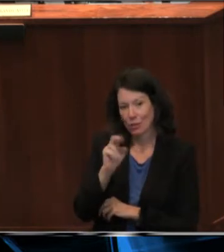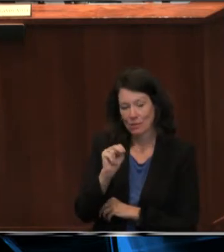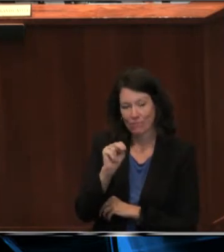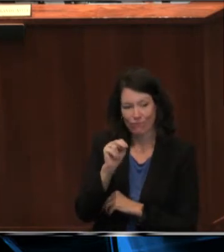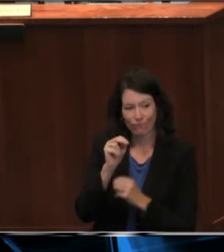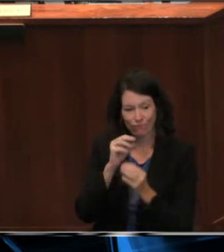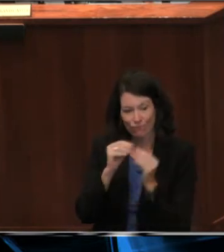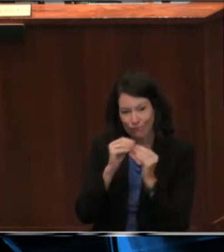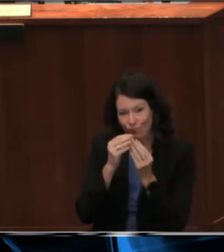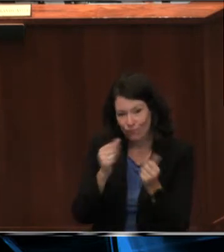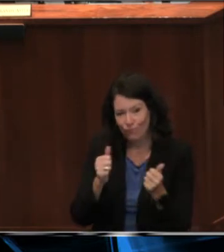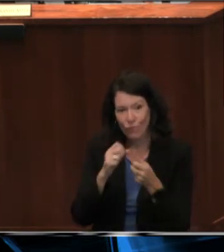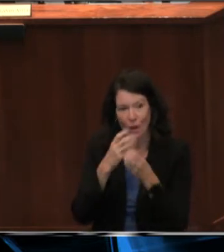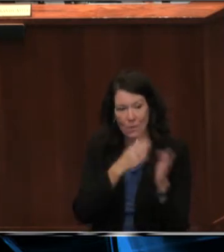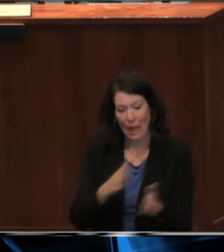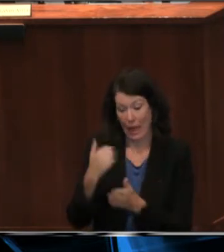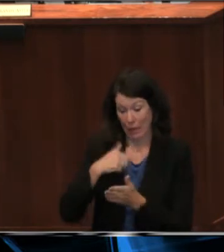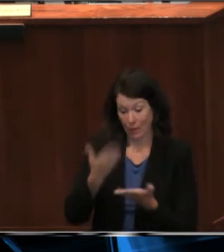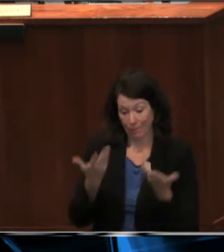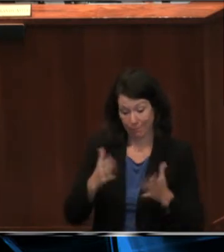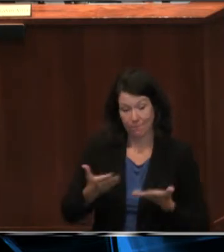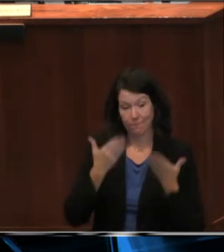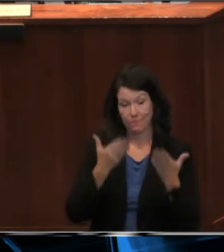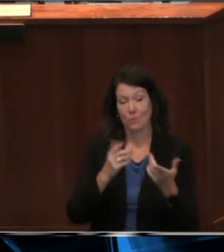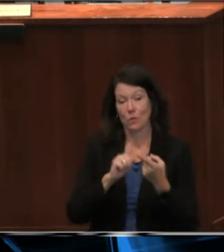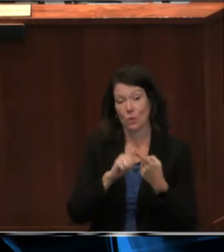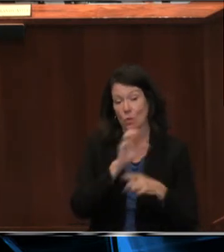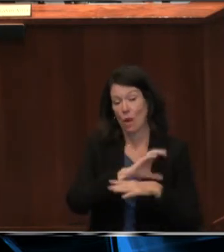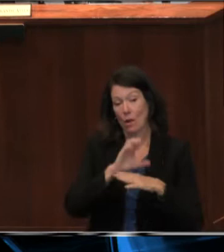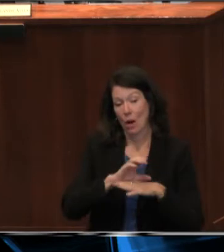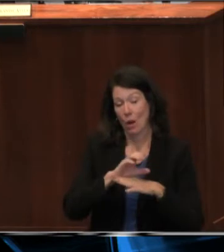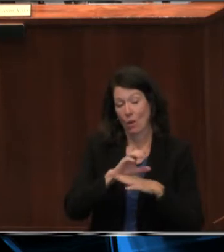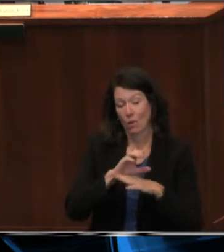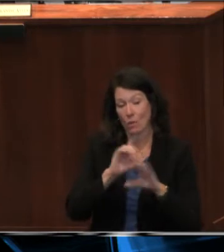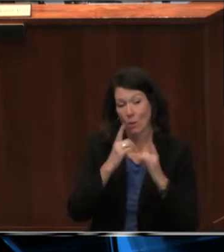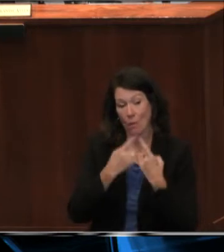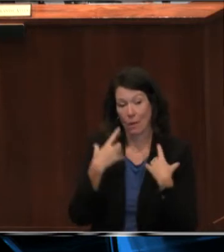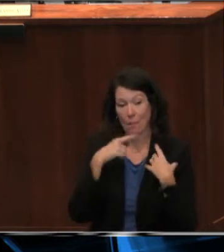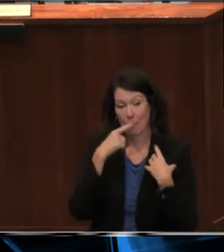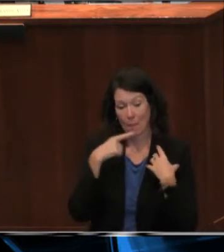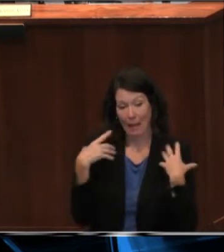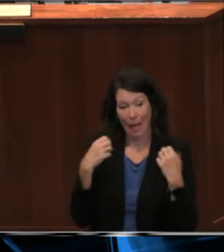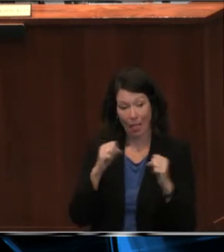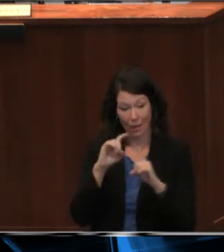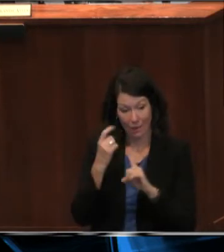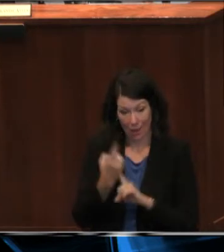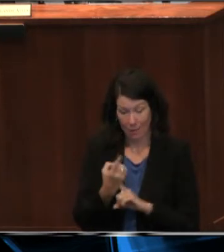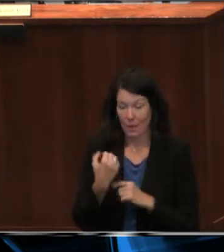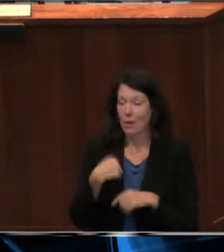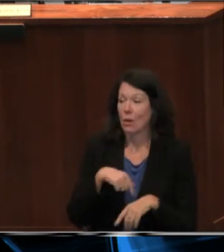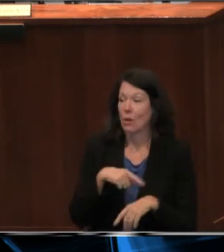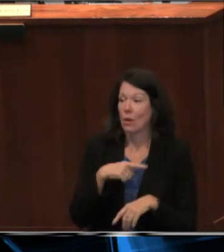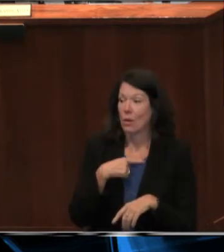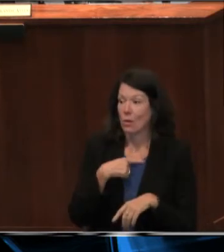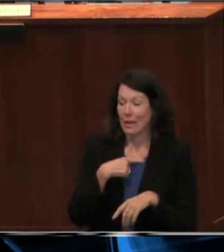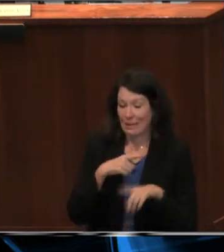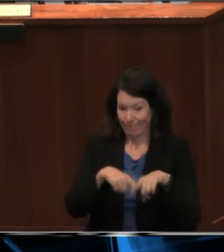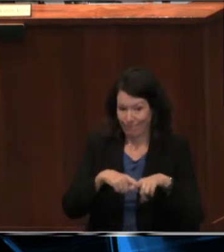we submitted to the Colorado Department of Public Health and Environment. The mitigation plan heavily relies